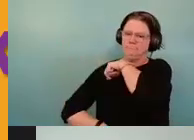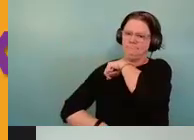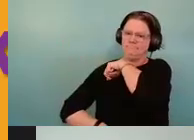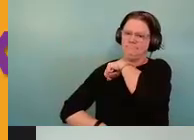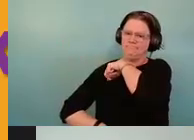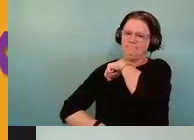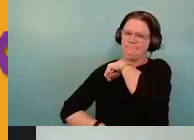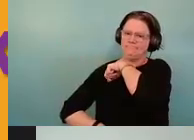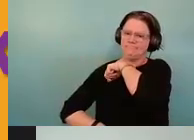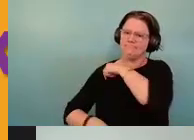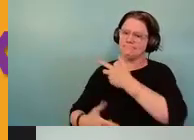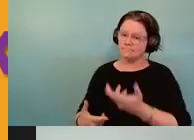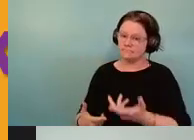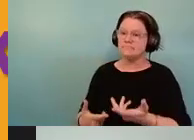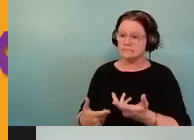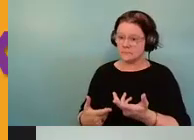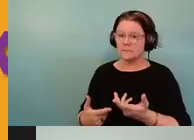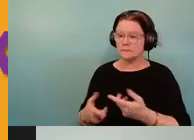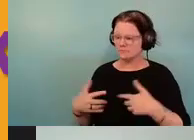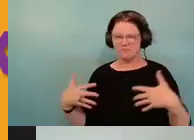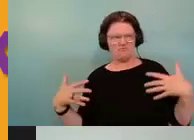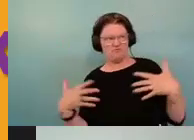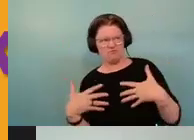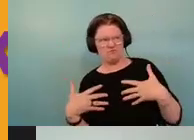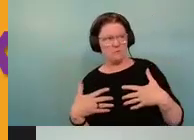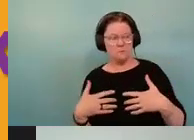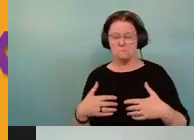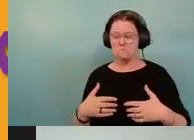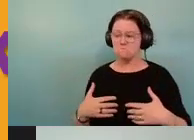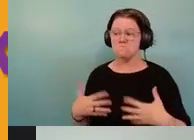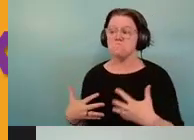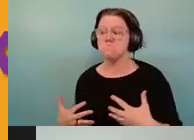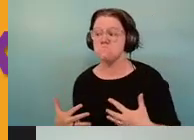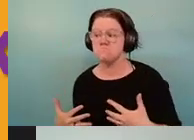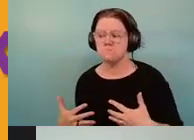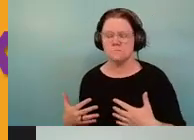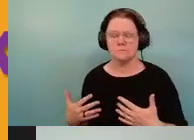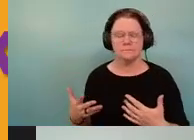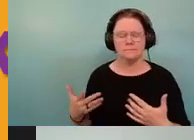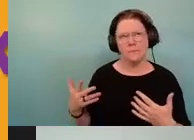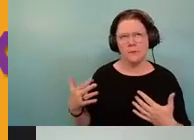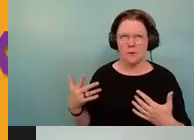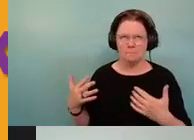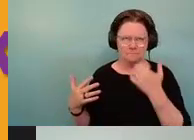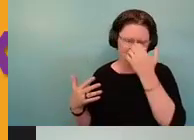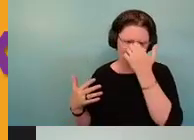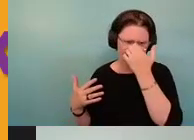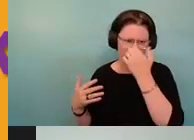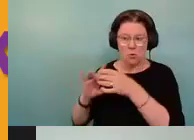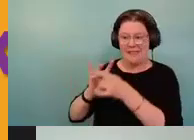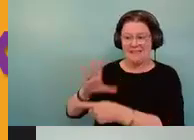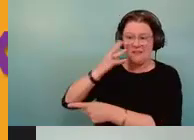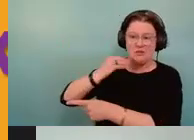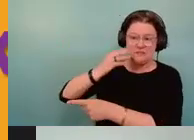So that creating fear and creating intimidation around their experience